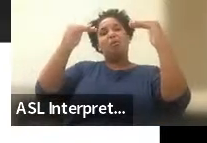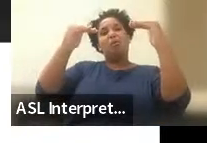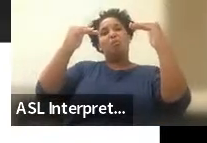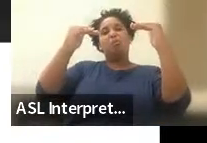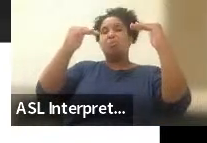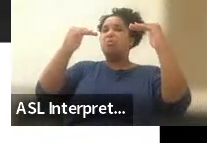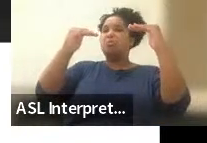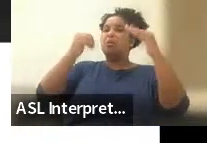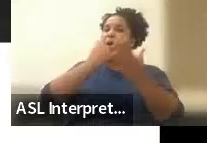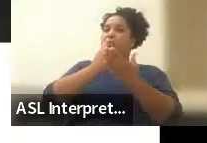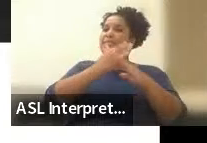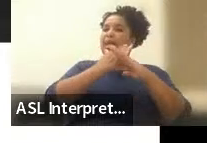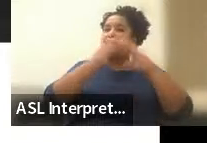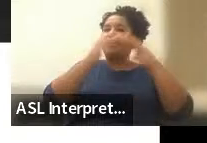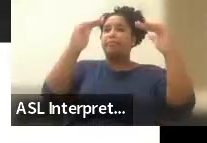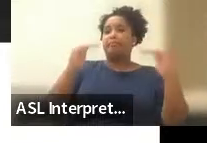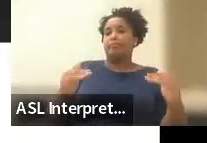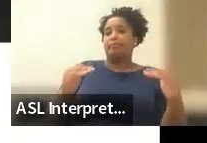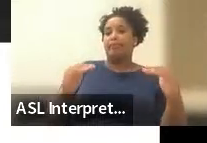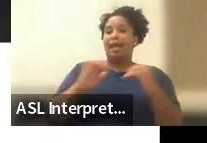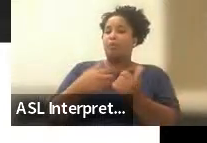we're talking about it doesn't capture the full